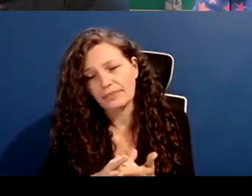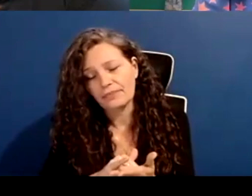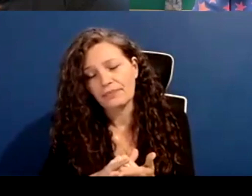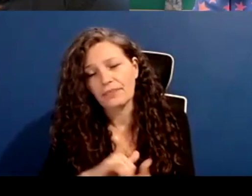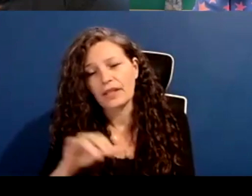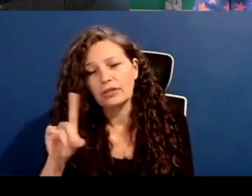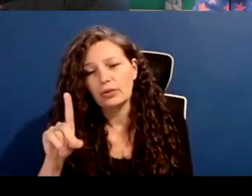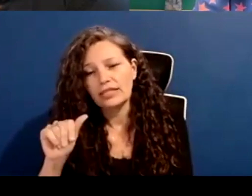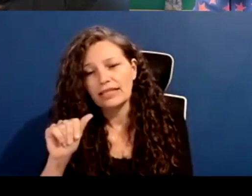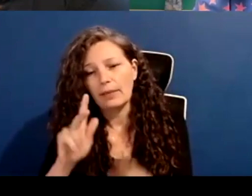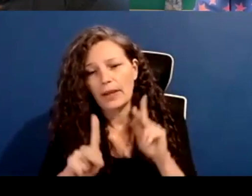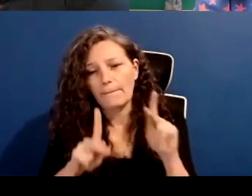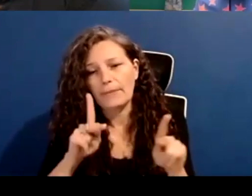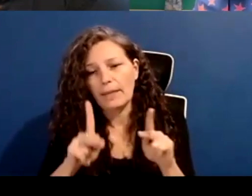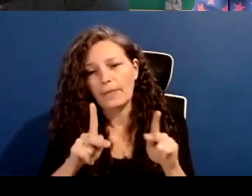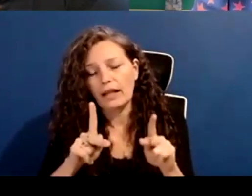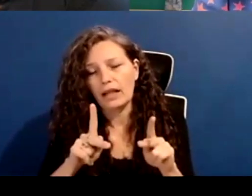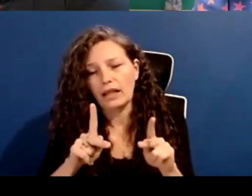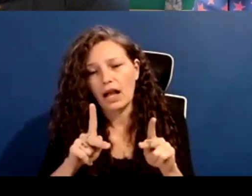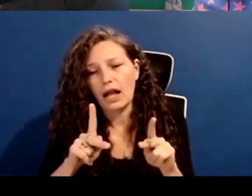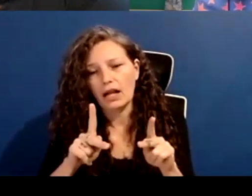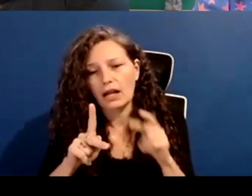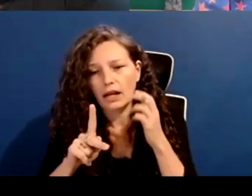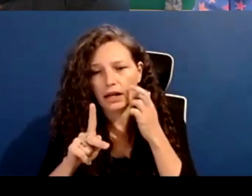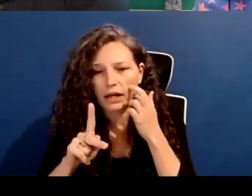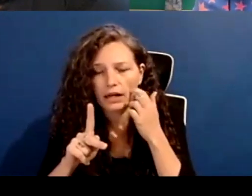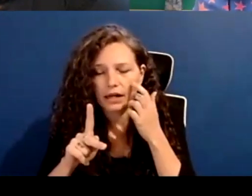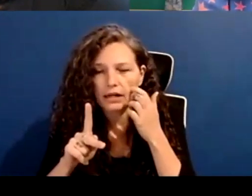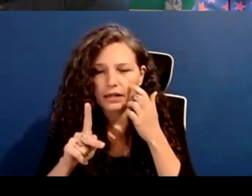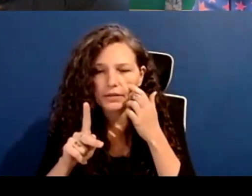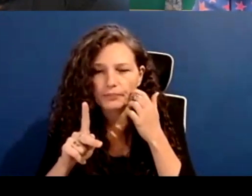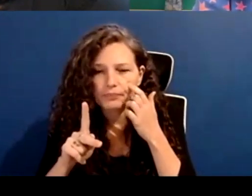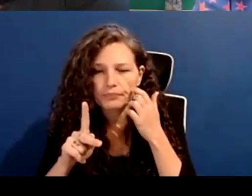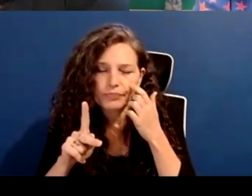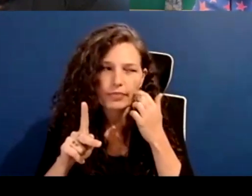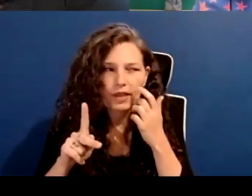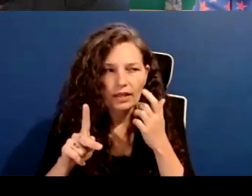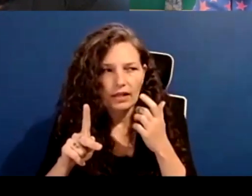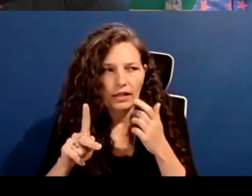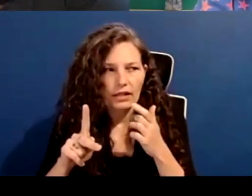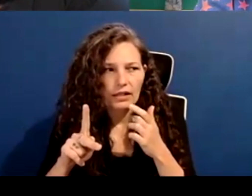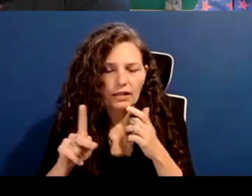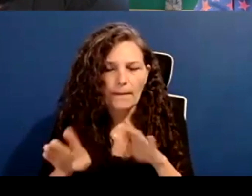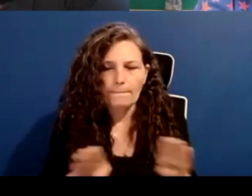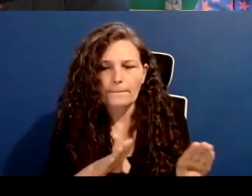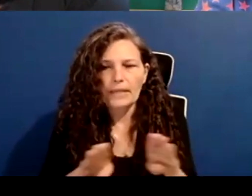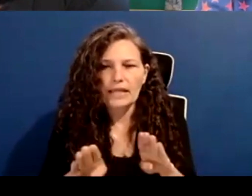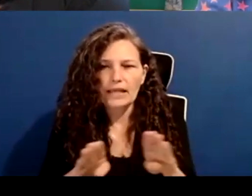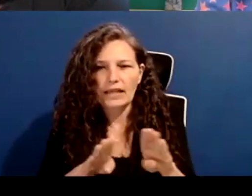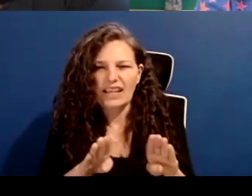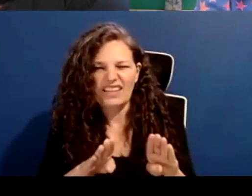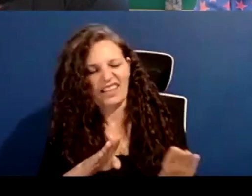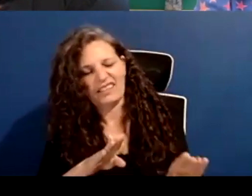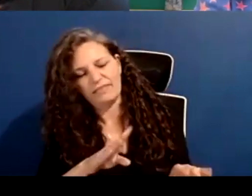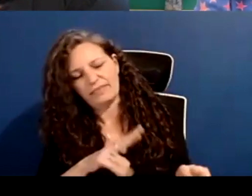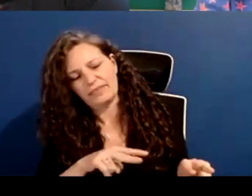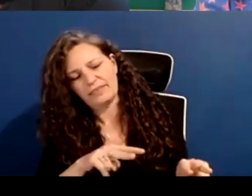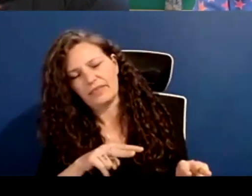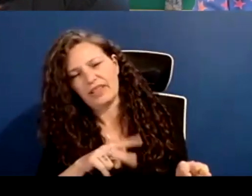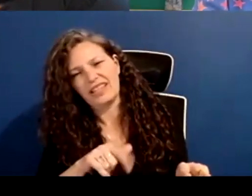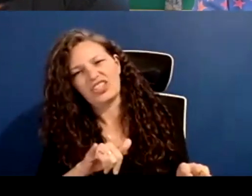are treated as collateral damage of someone else's interpretation has never sat right with